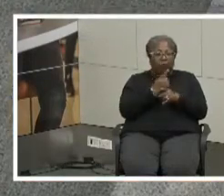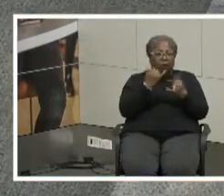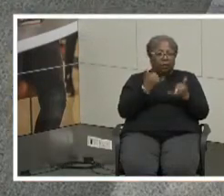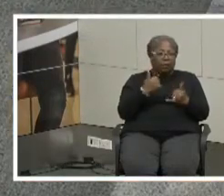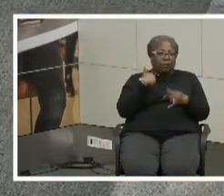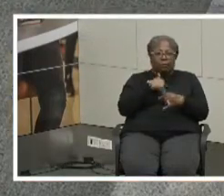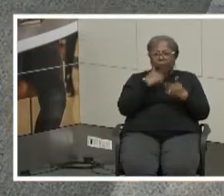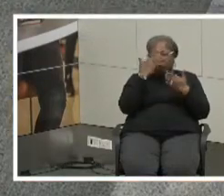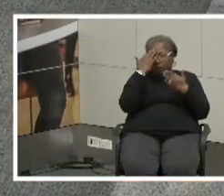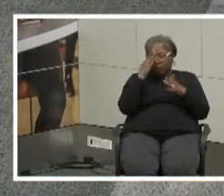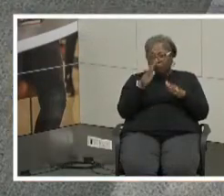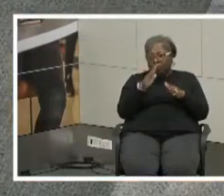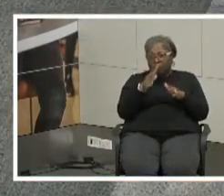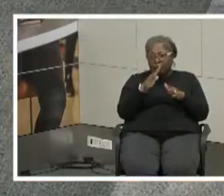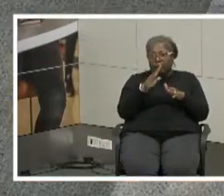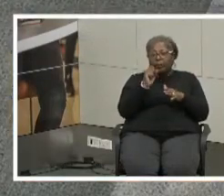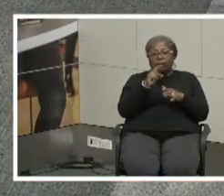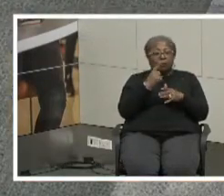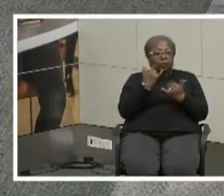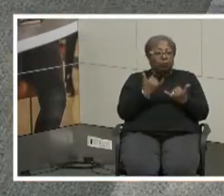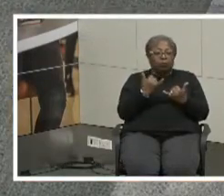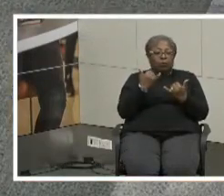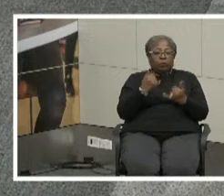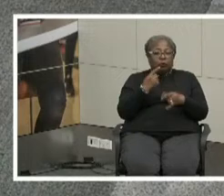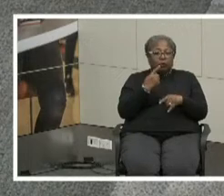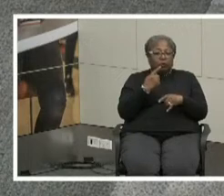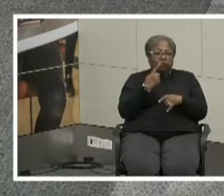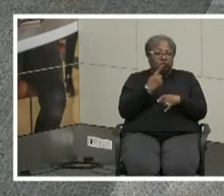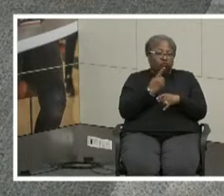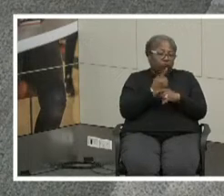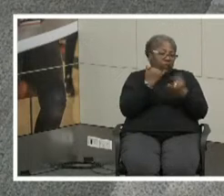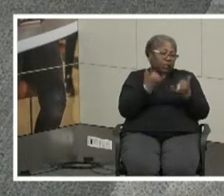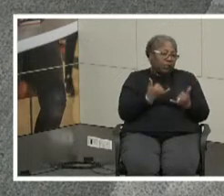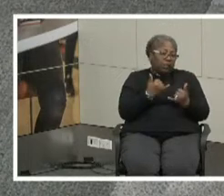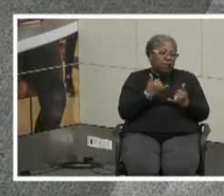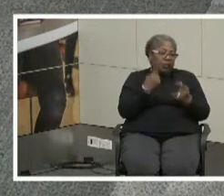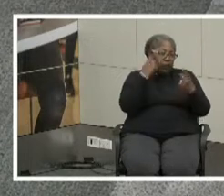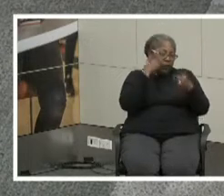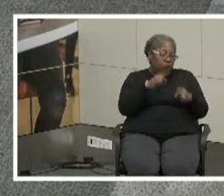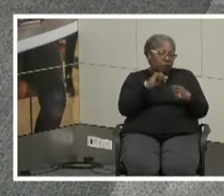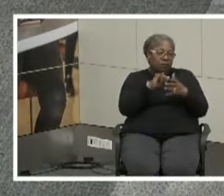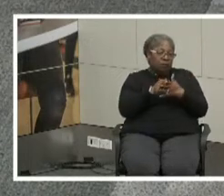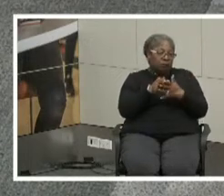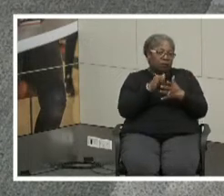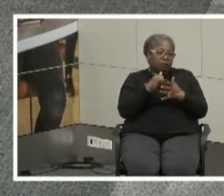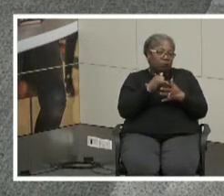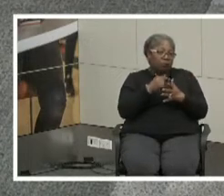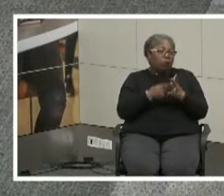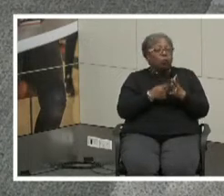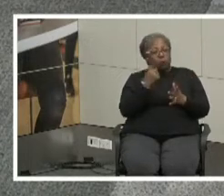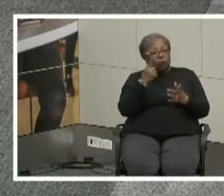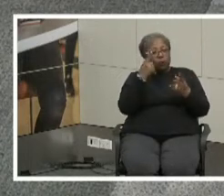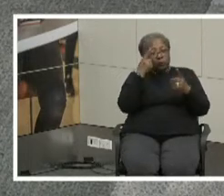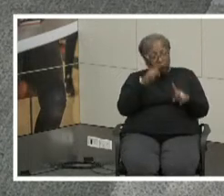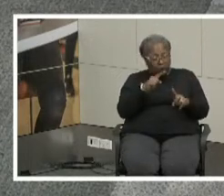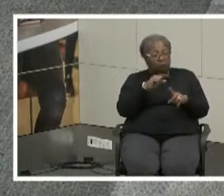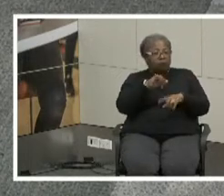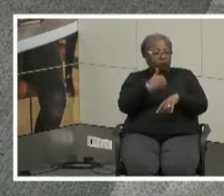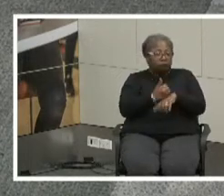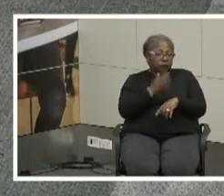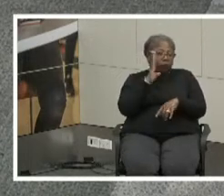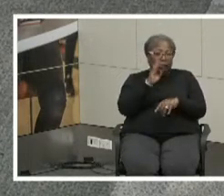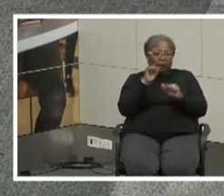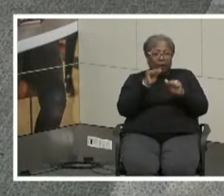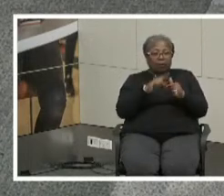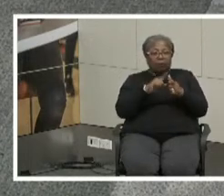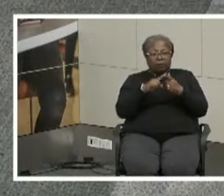time we don't know the amount so at this point in time it's just uh the agreement itself once the agreement is in place we will be able